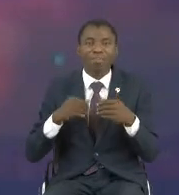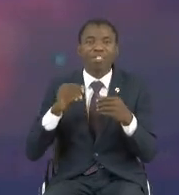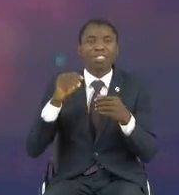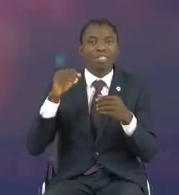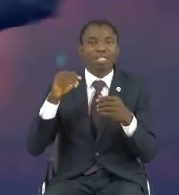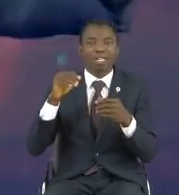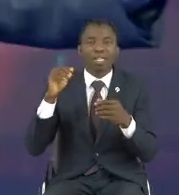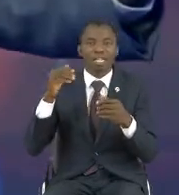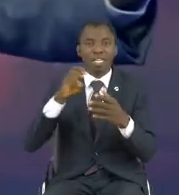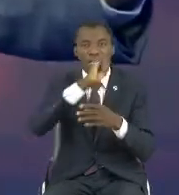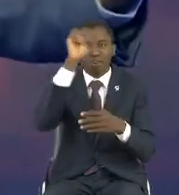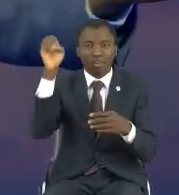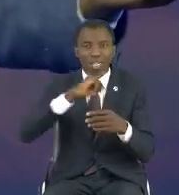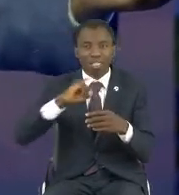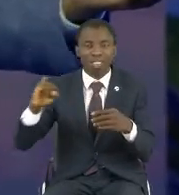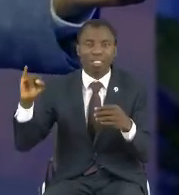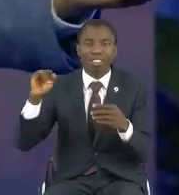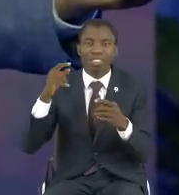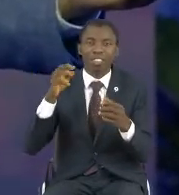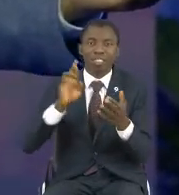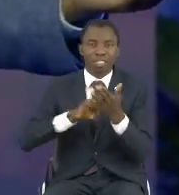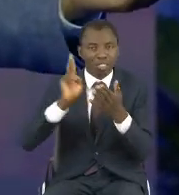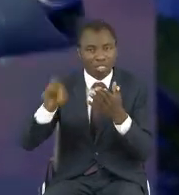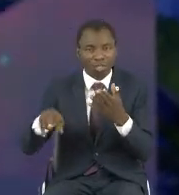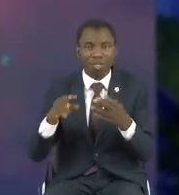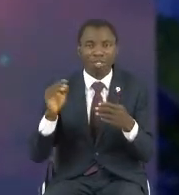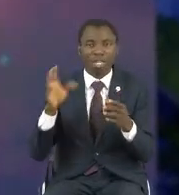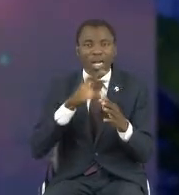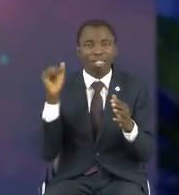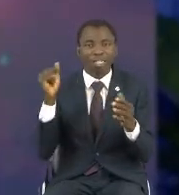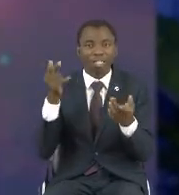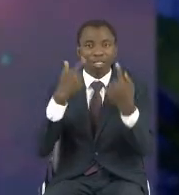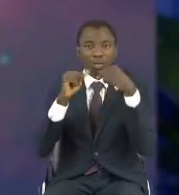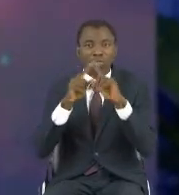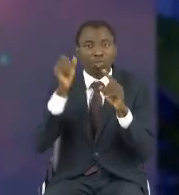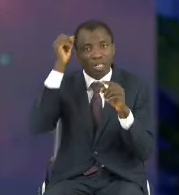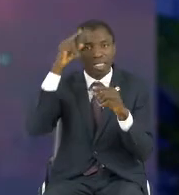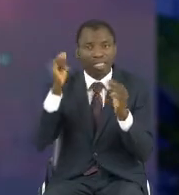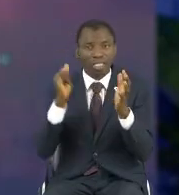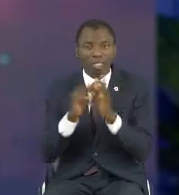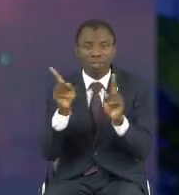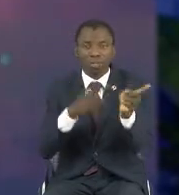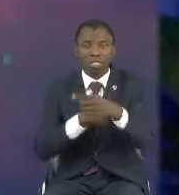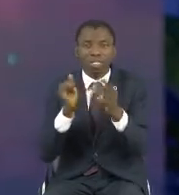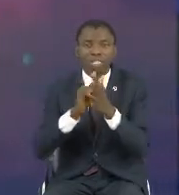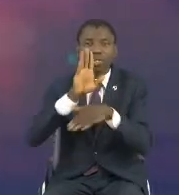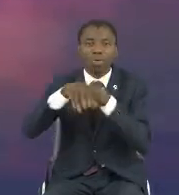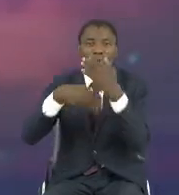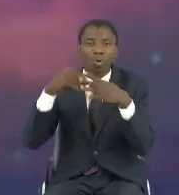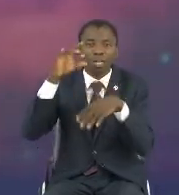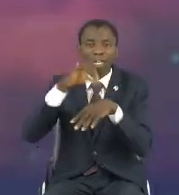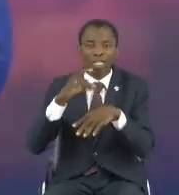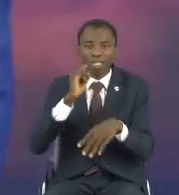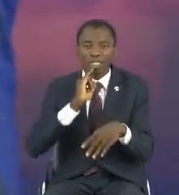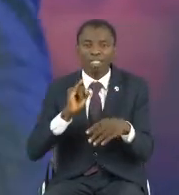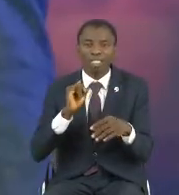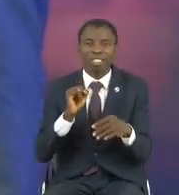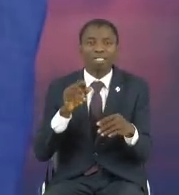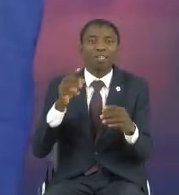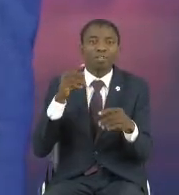And we come to understand that today, that the whole earth is facing the plague